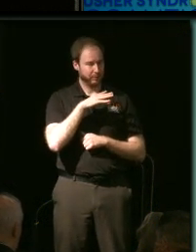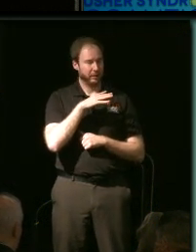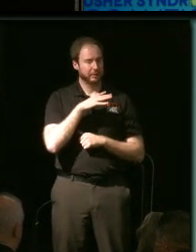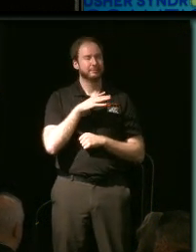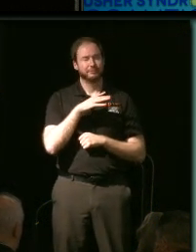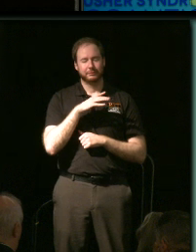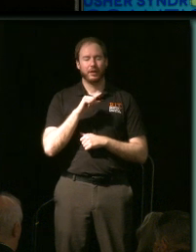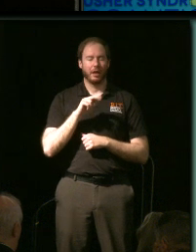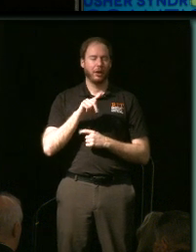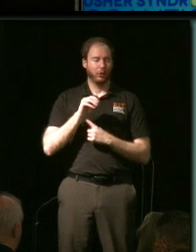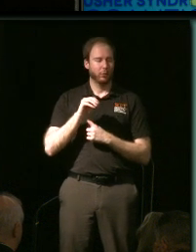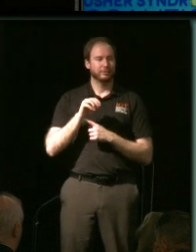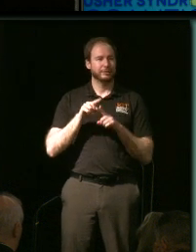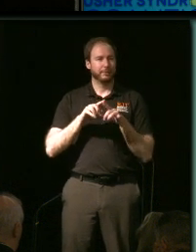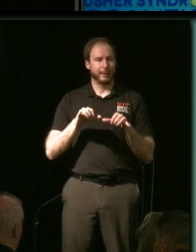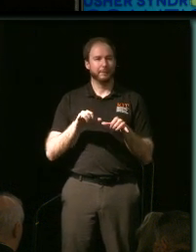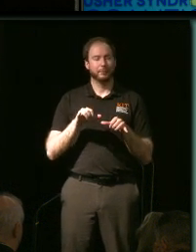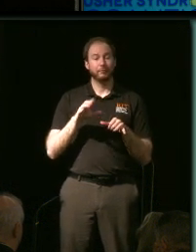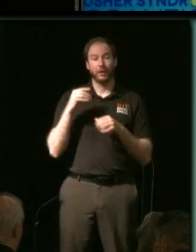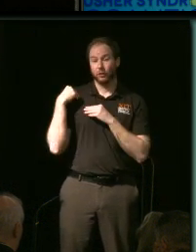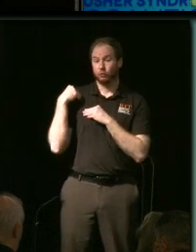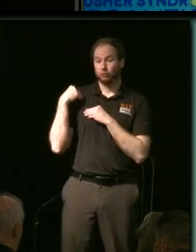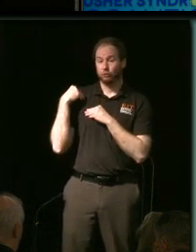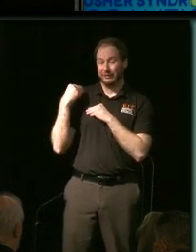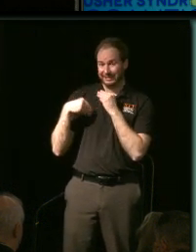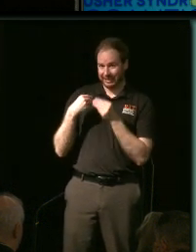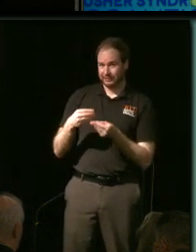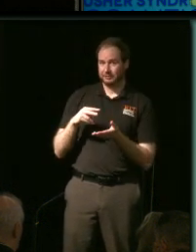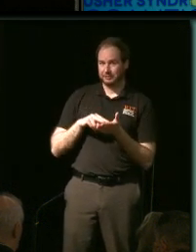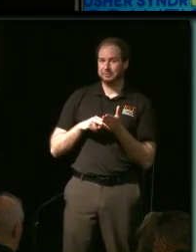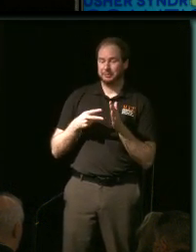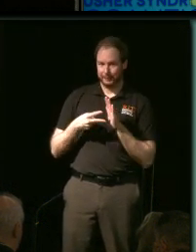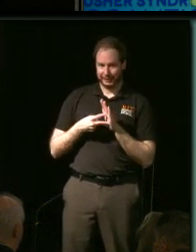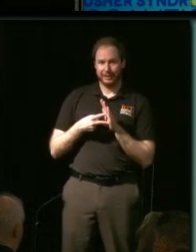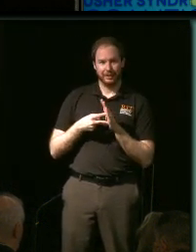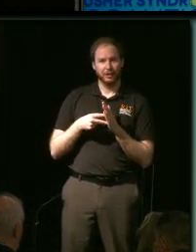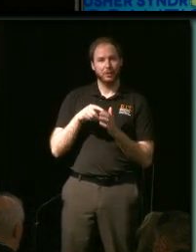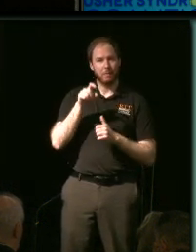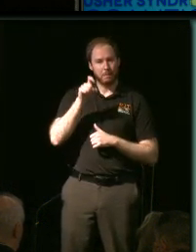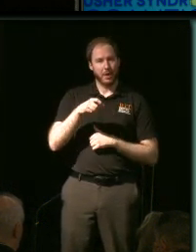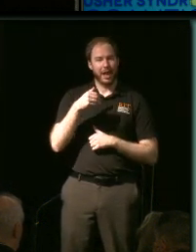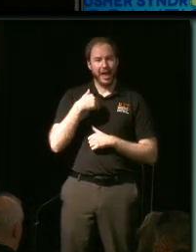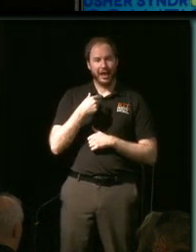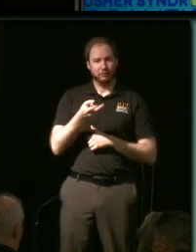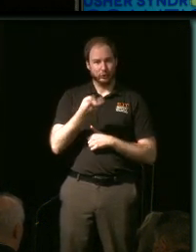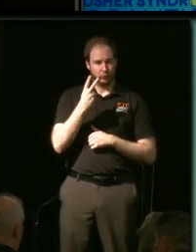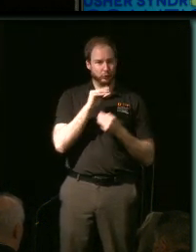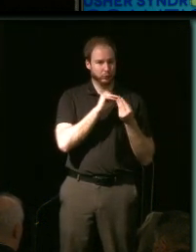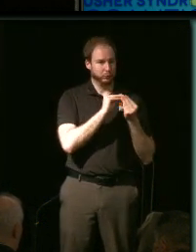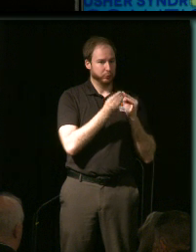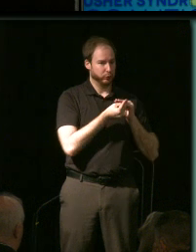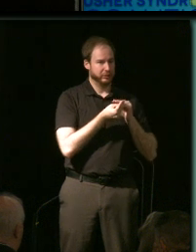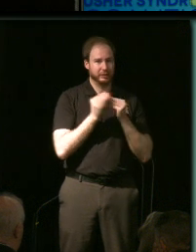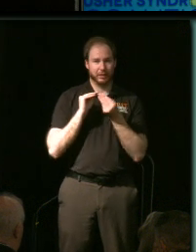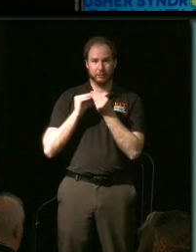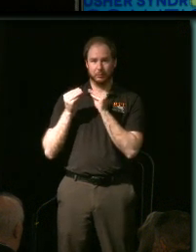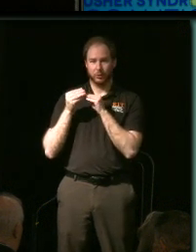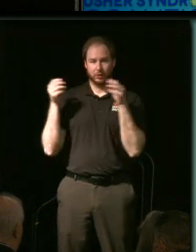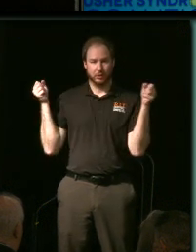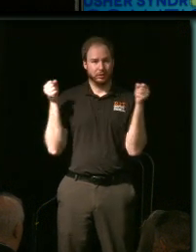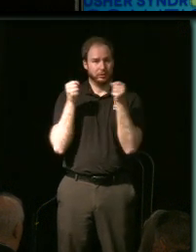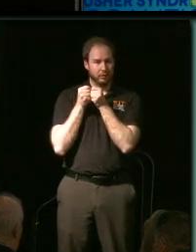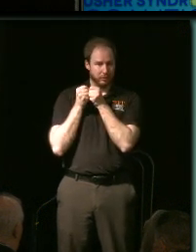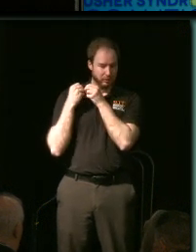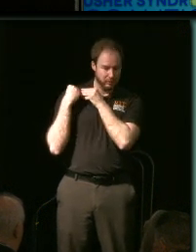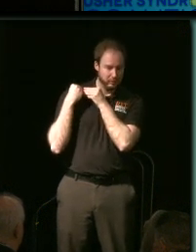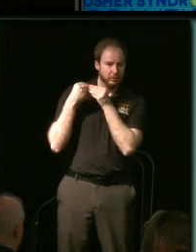equally. And recessive means that you need two mutations in order to have